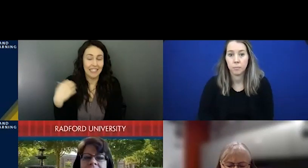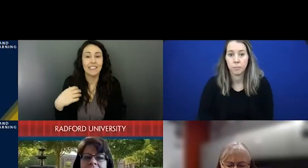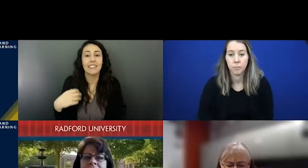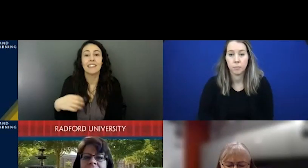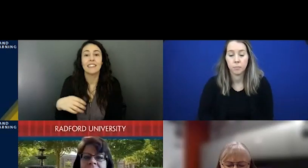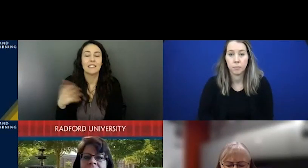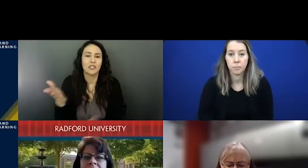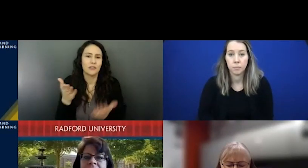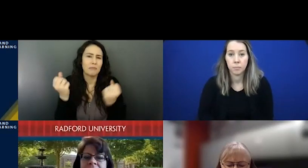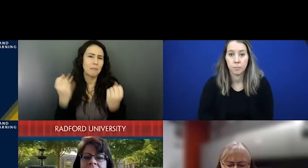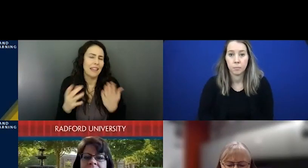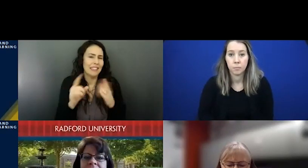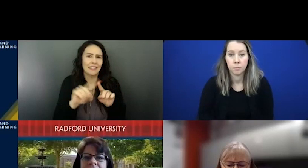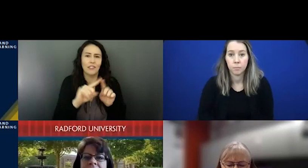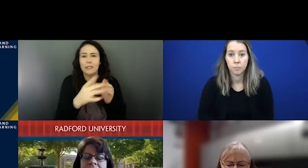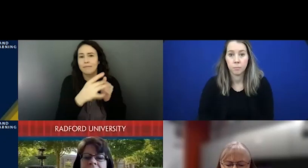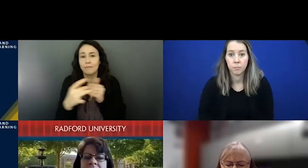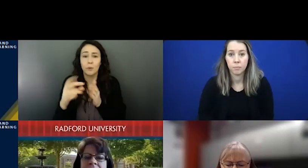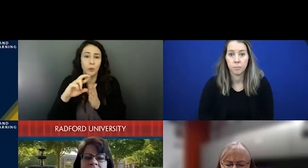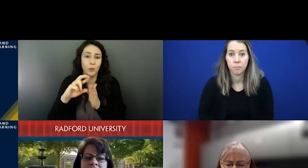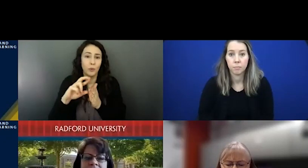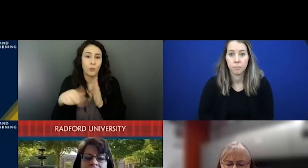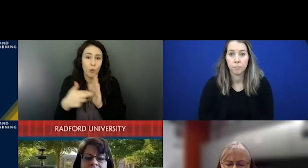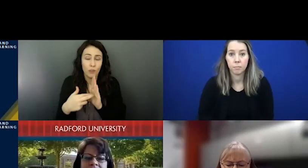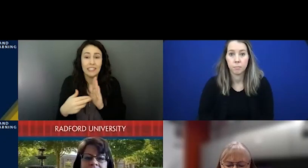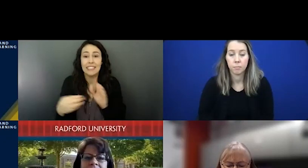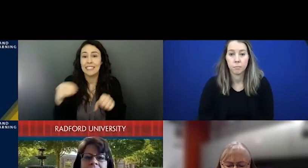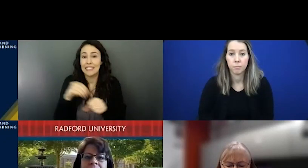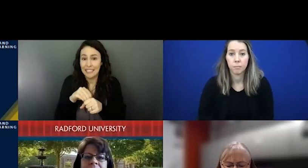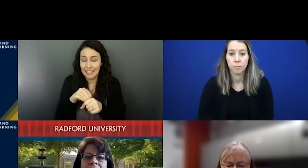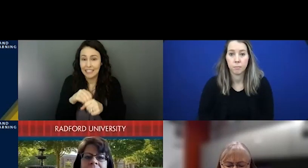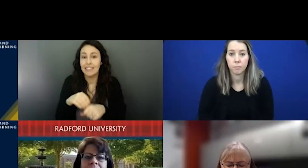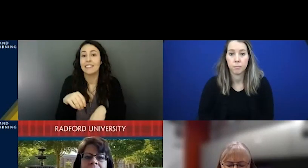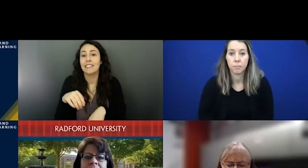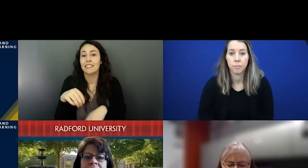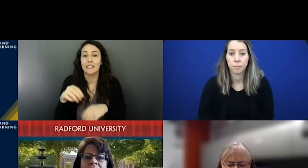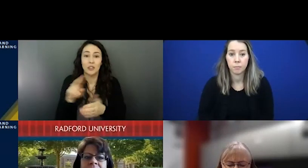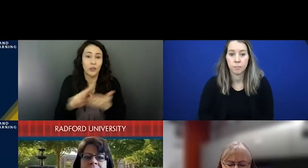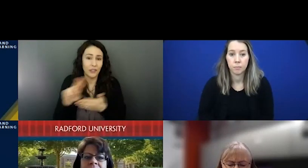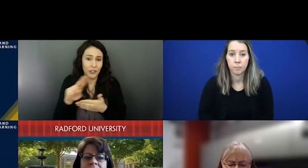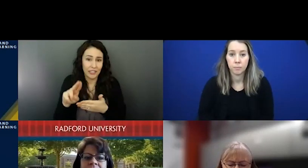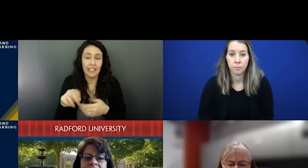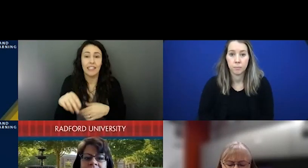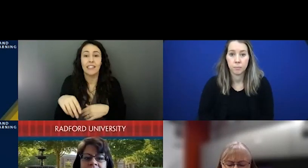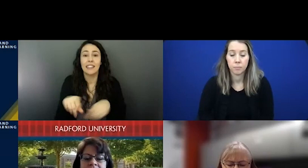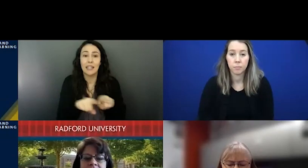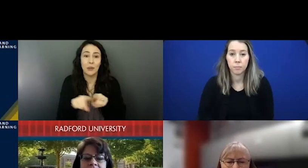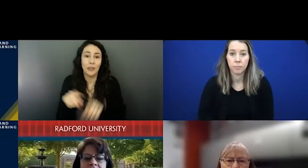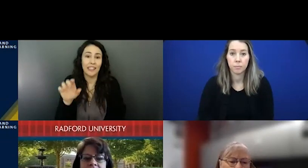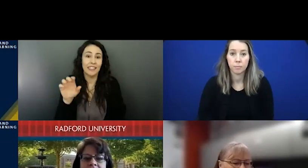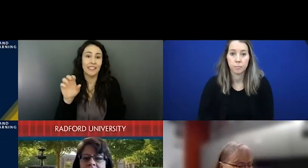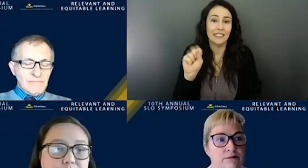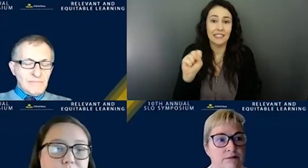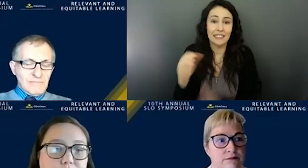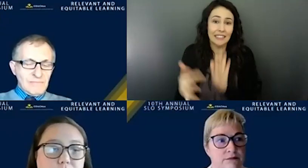many leadership roles within the University of Minnesota Extension, including the senior associate dean. He's taught